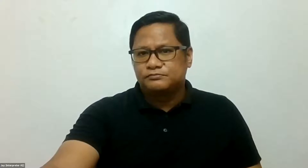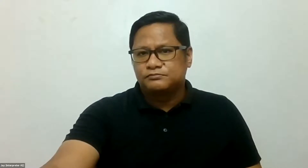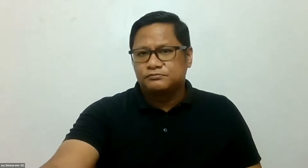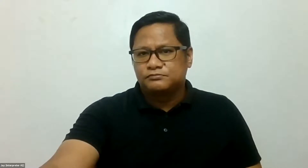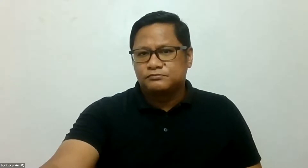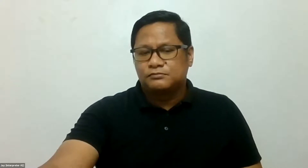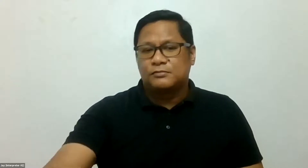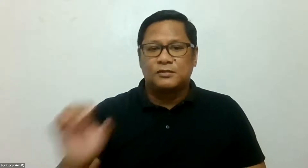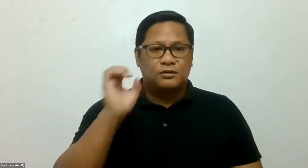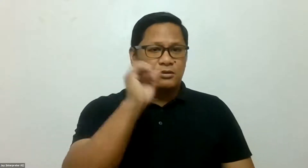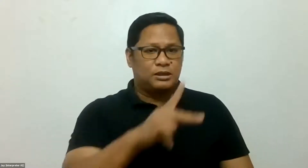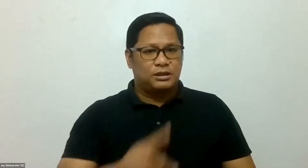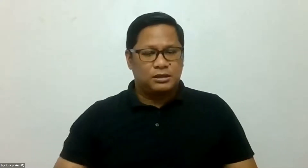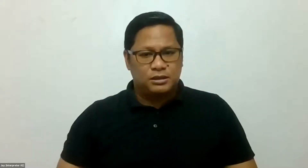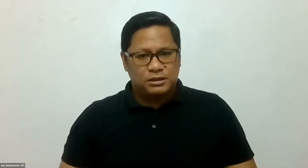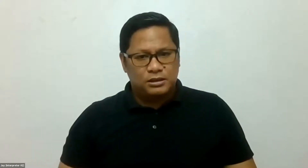Okay.